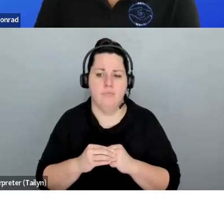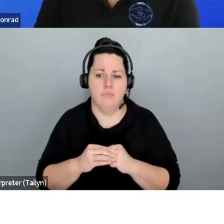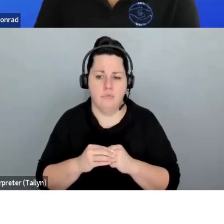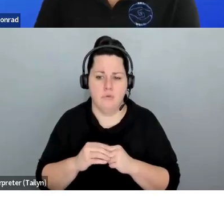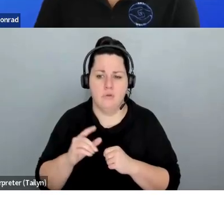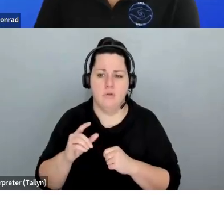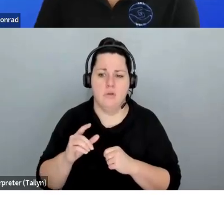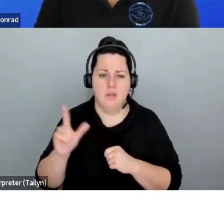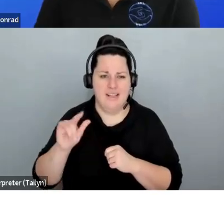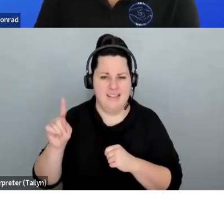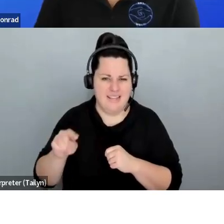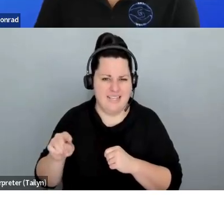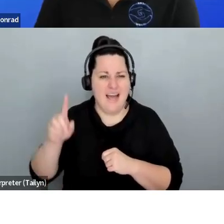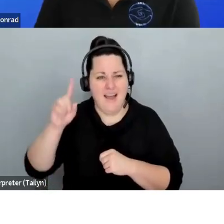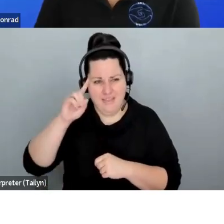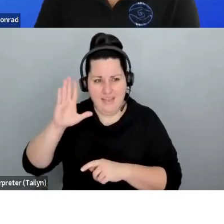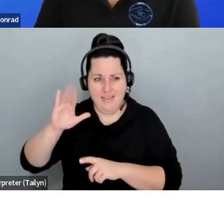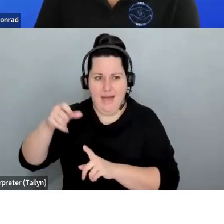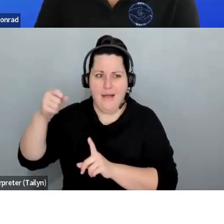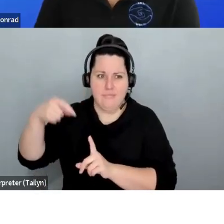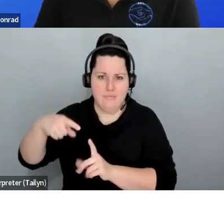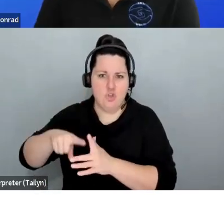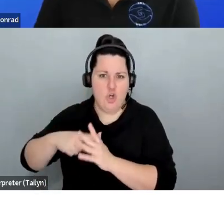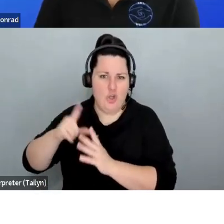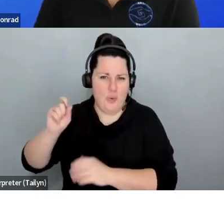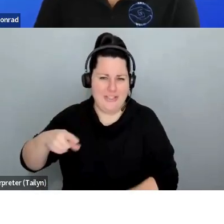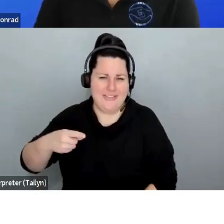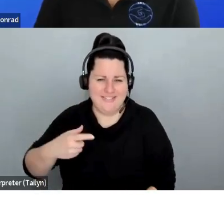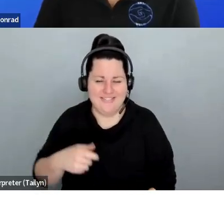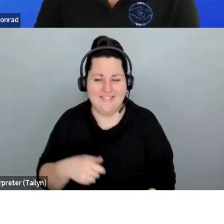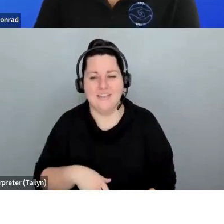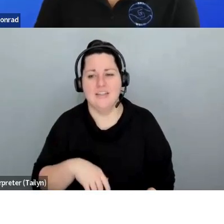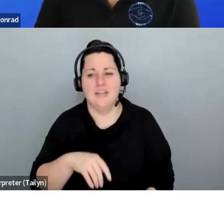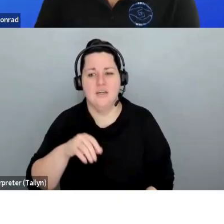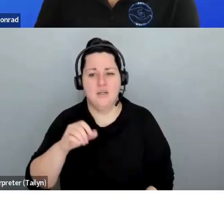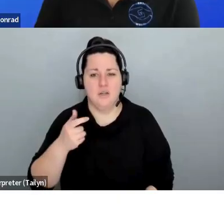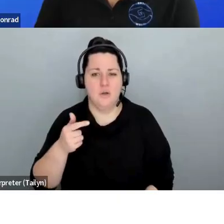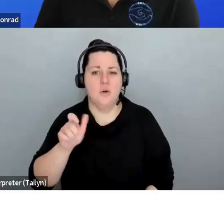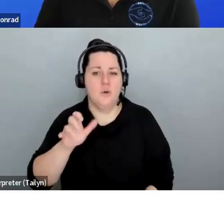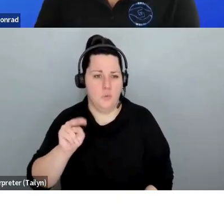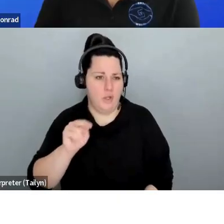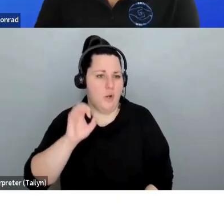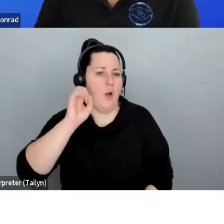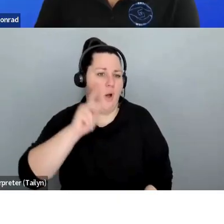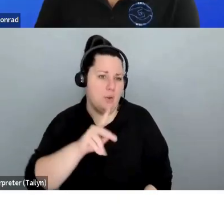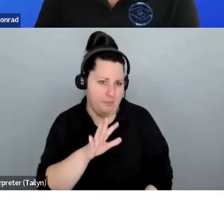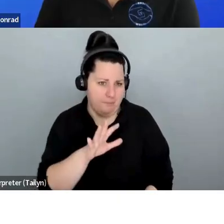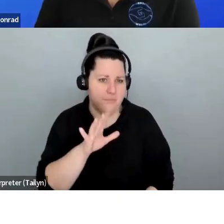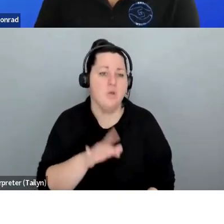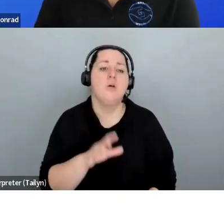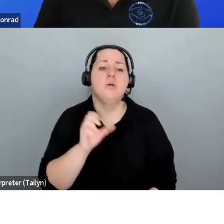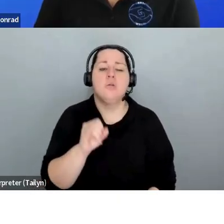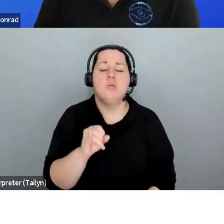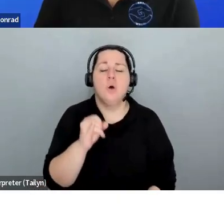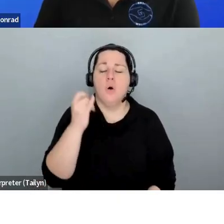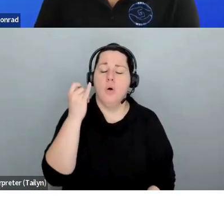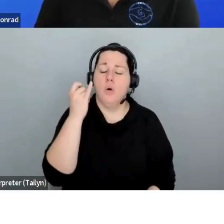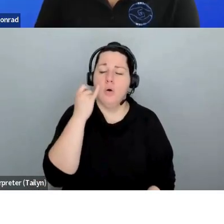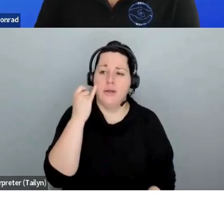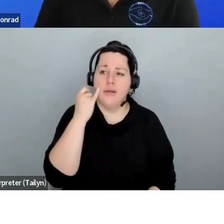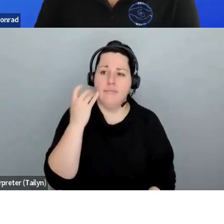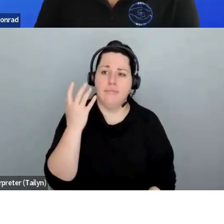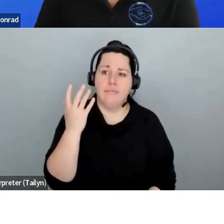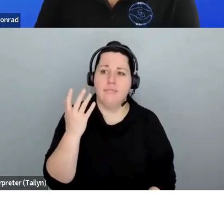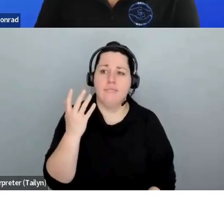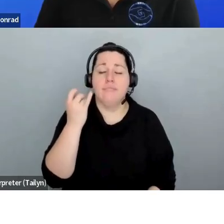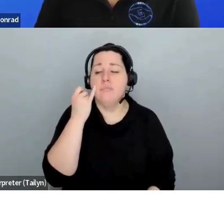Yeah, I So think if this is what triggered Erin's question. Okay, Yeah. the student required to support service. So if let's